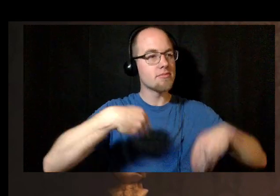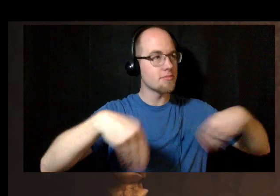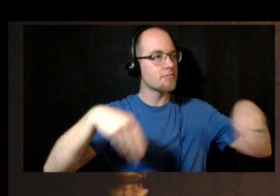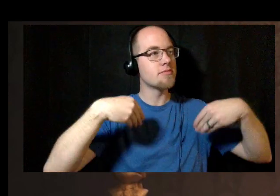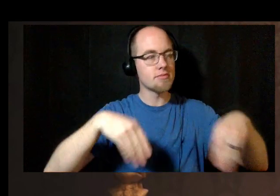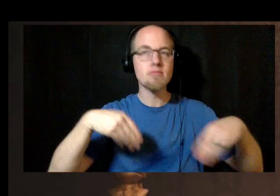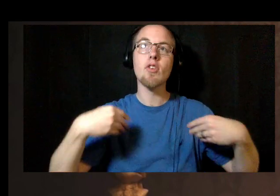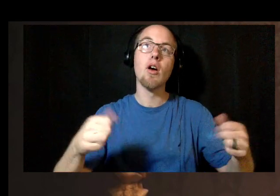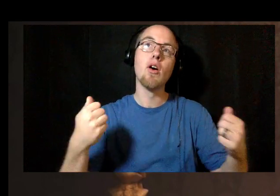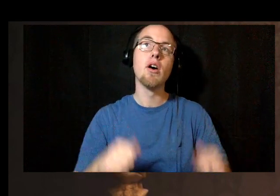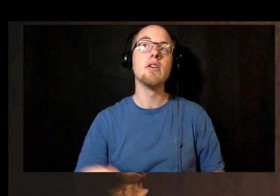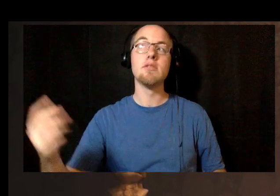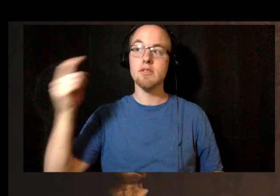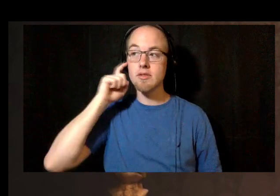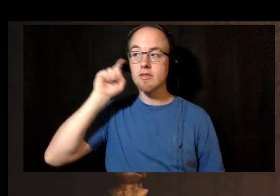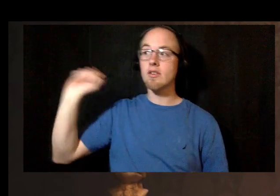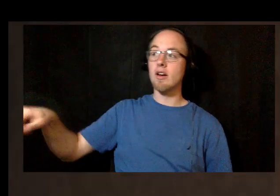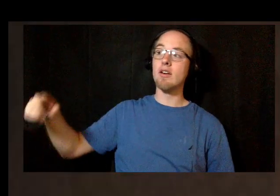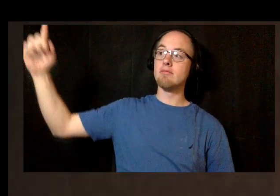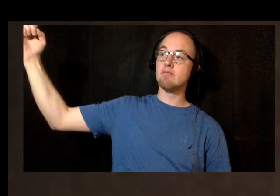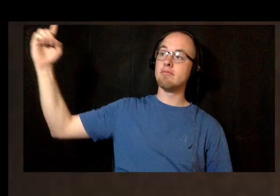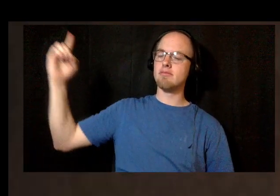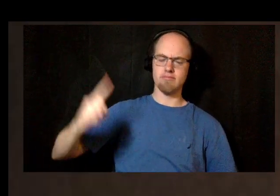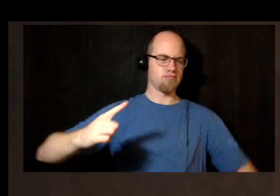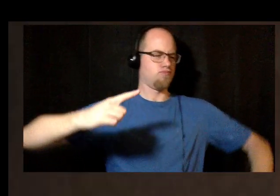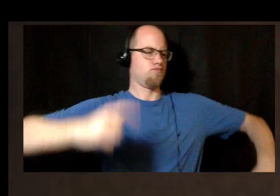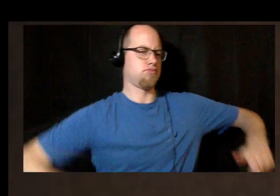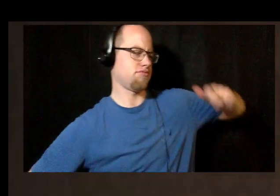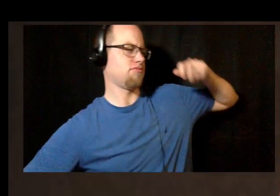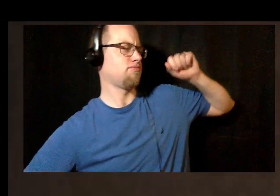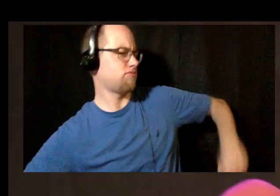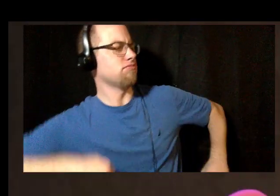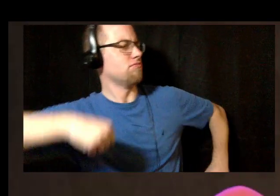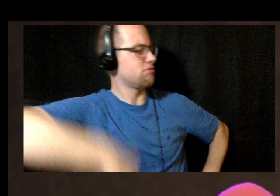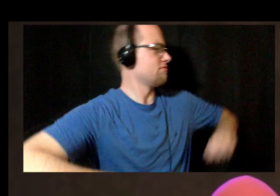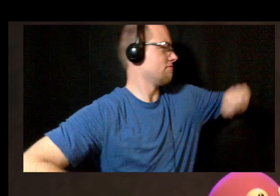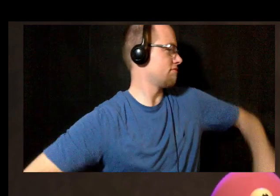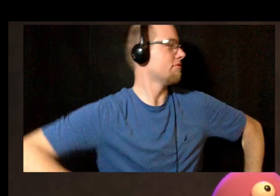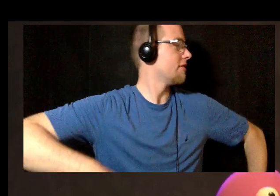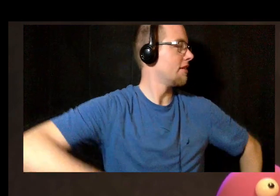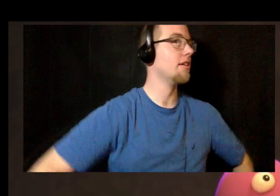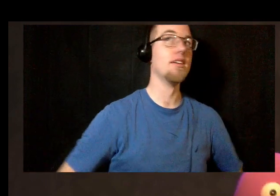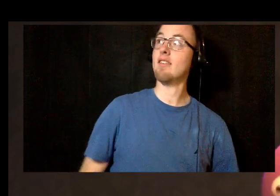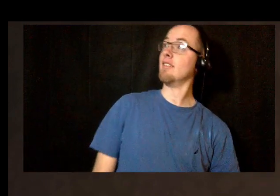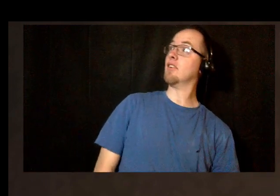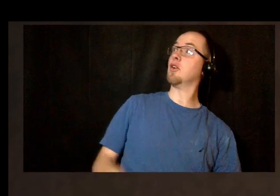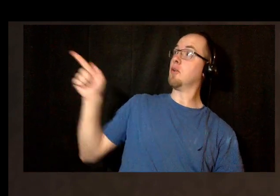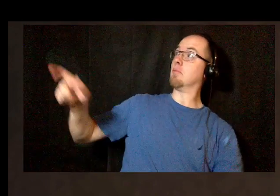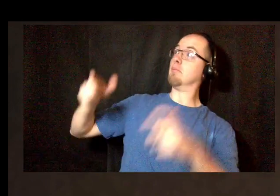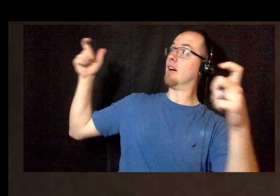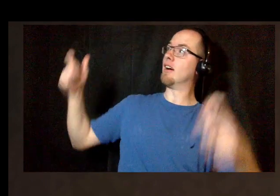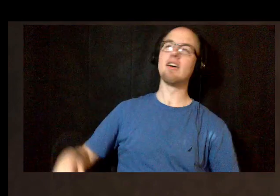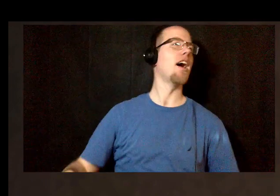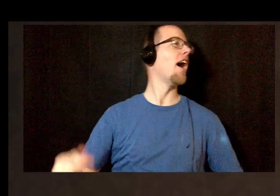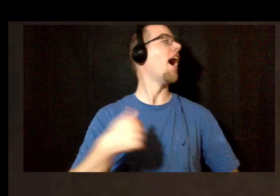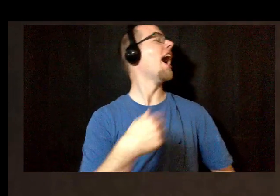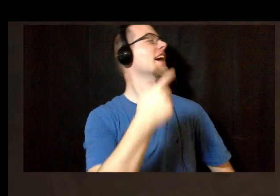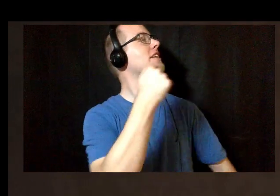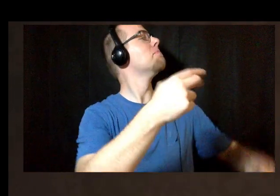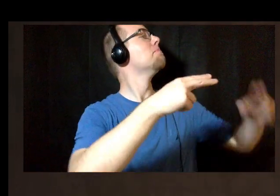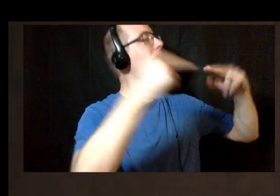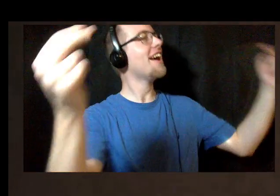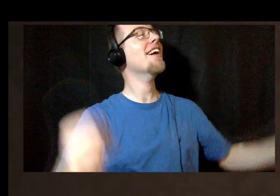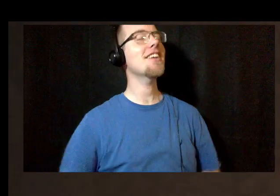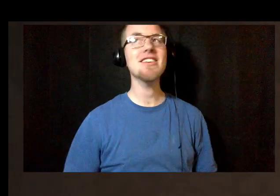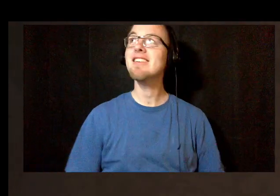him coming from the other side of the room. He's this massive dude. He's like, ah, you're a large man. He said, I was the one that said bacon. I was